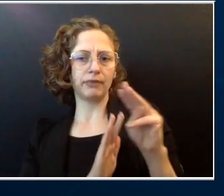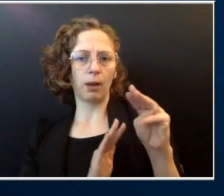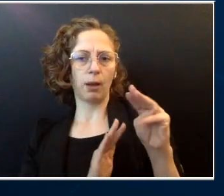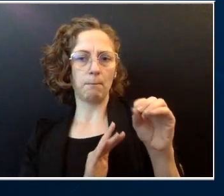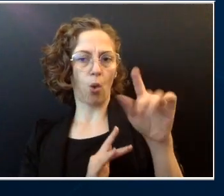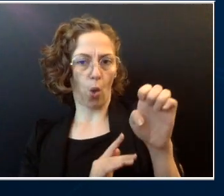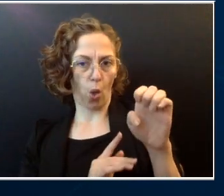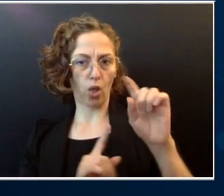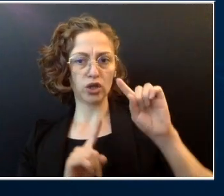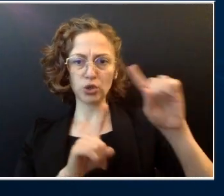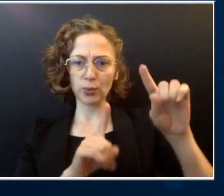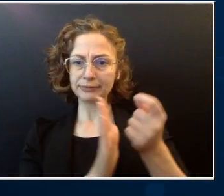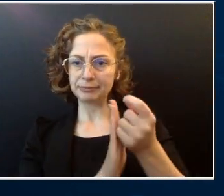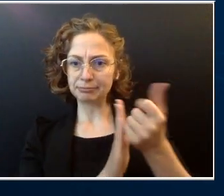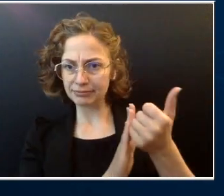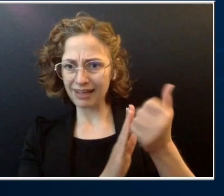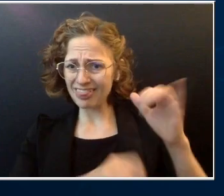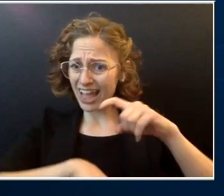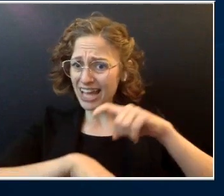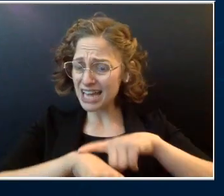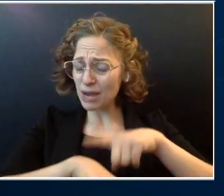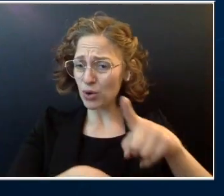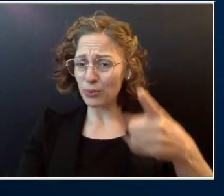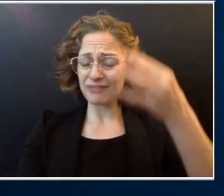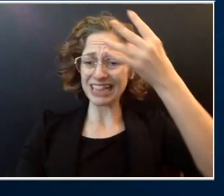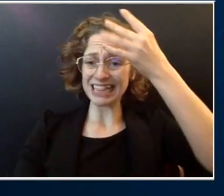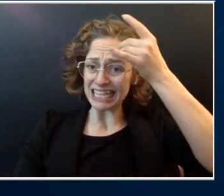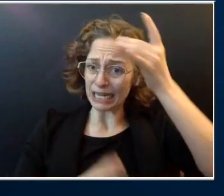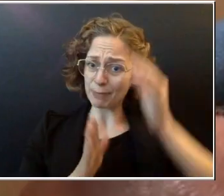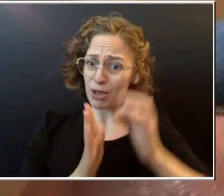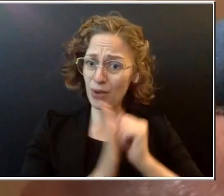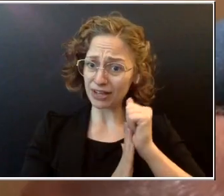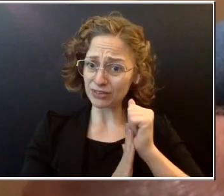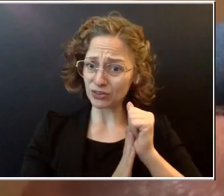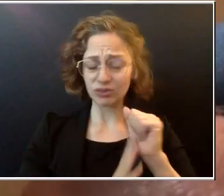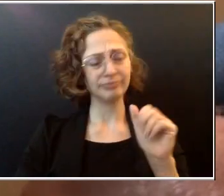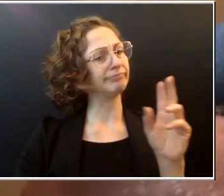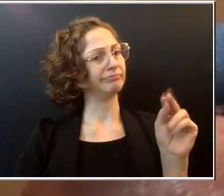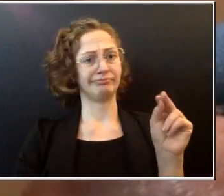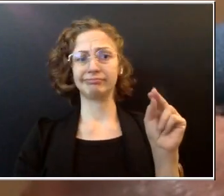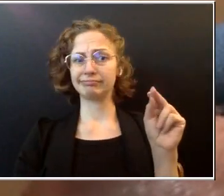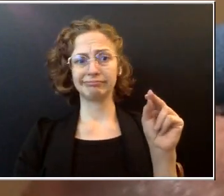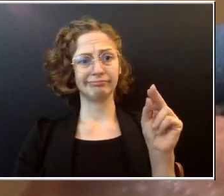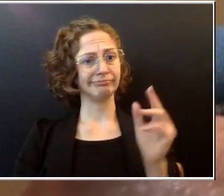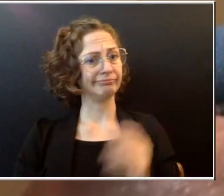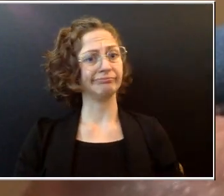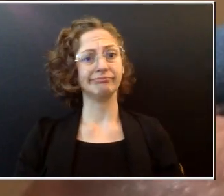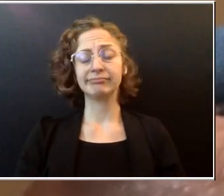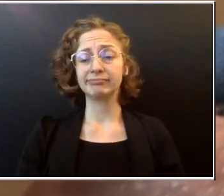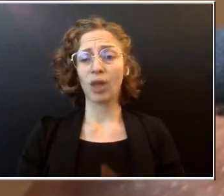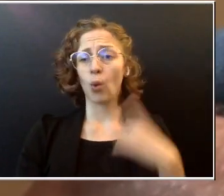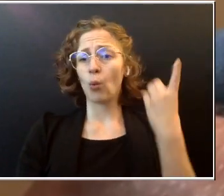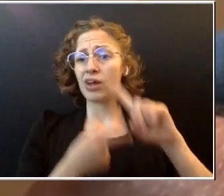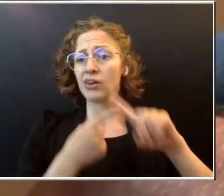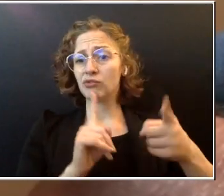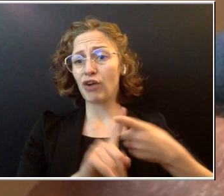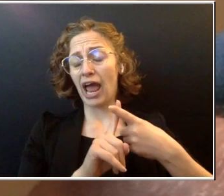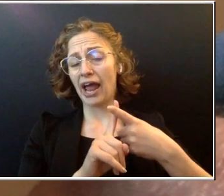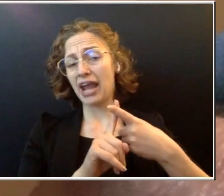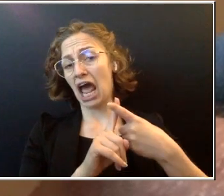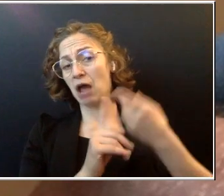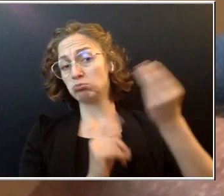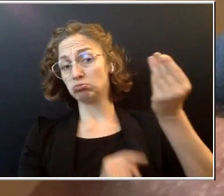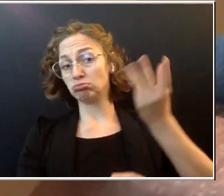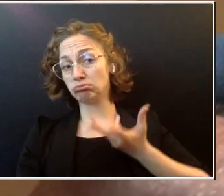your radar? No, definitely not. A friend had pointed out the mole that was on my back. We were